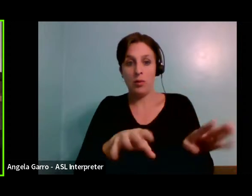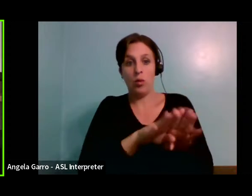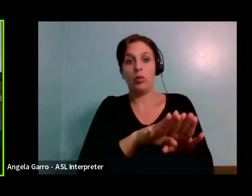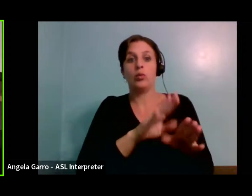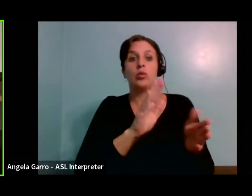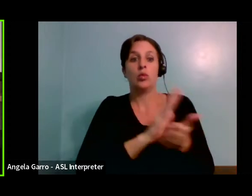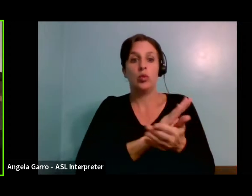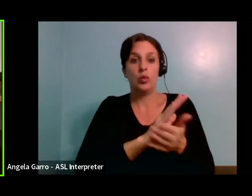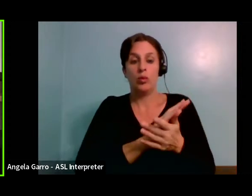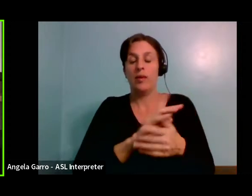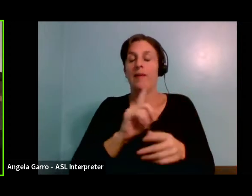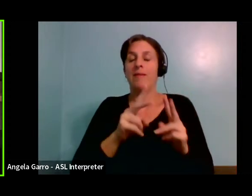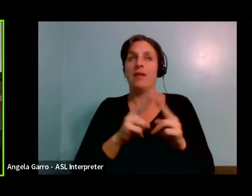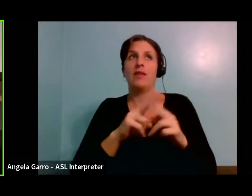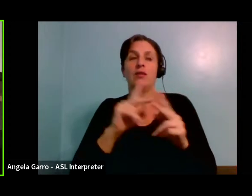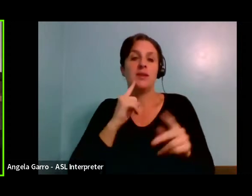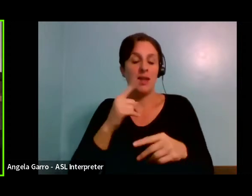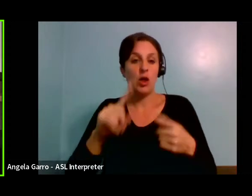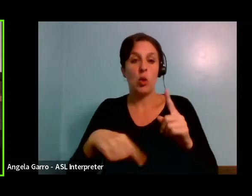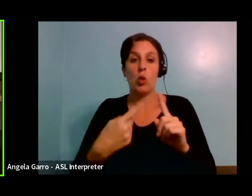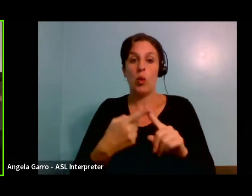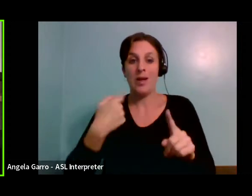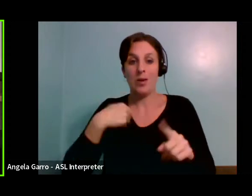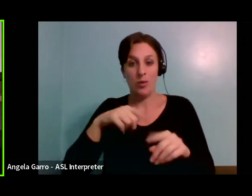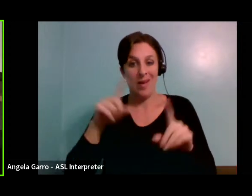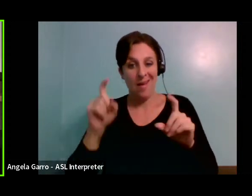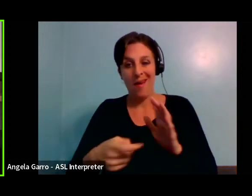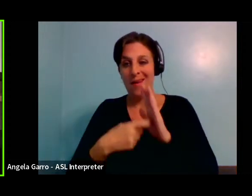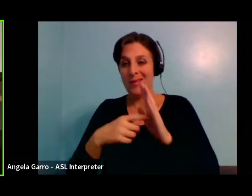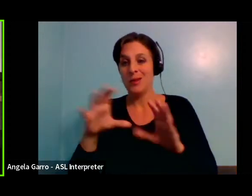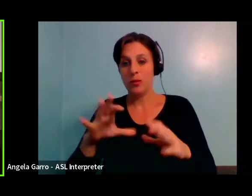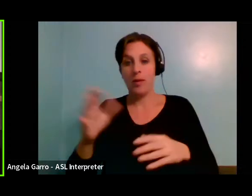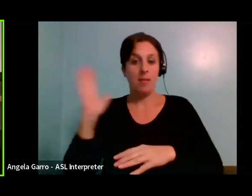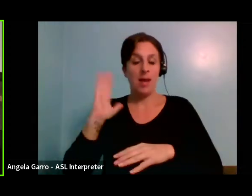in the past, it was a painstaking decision. So,